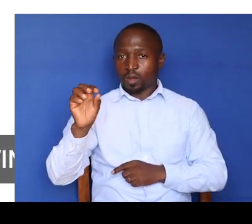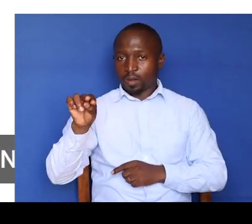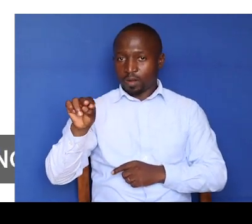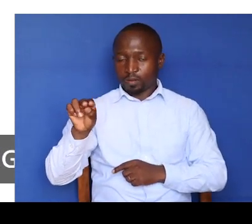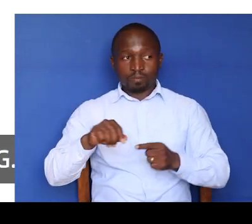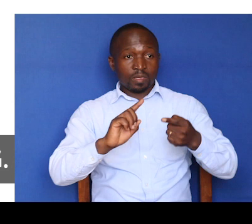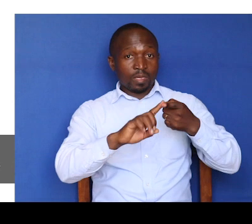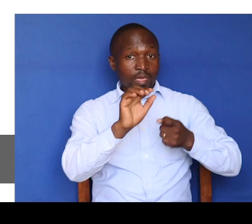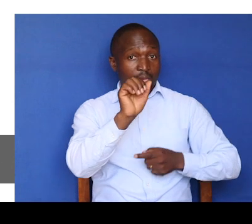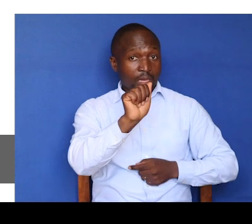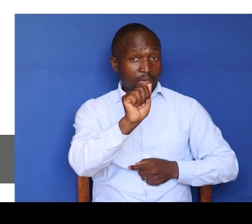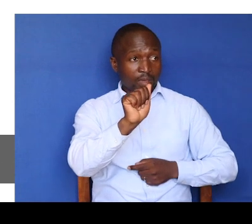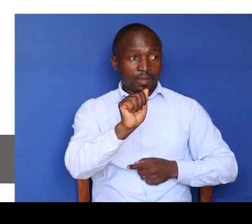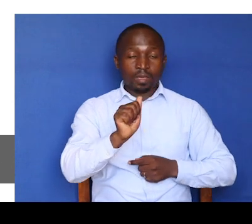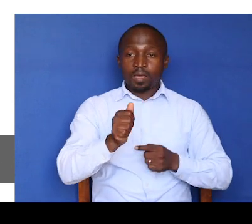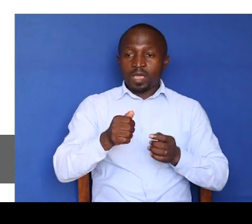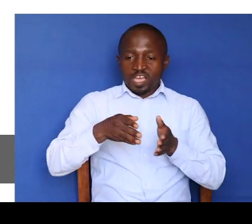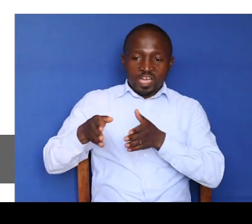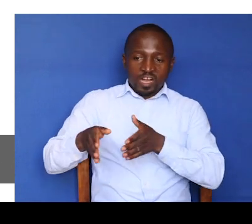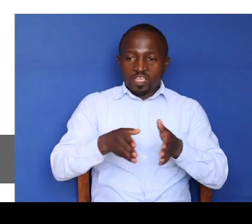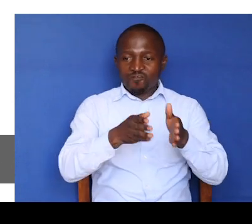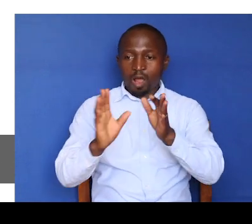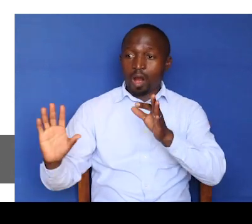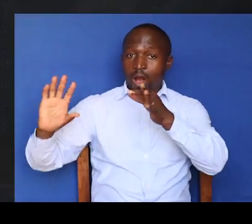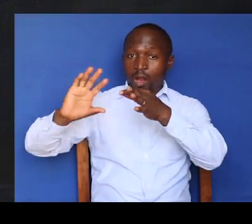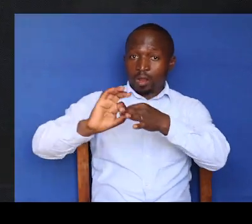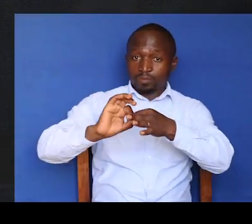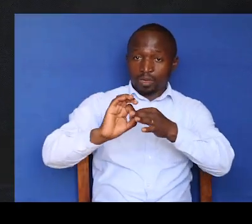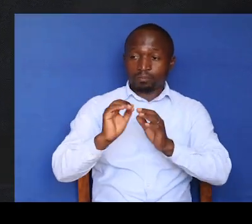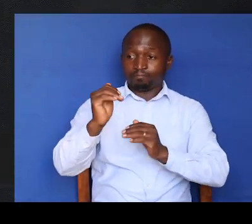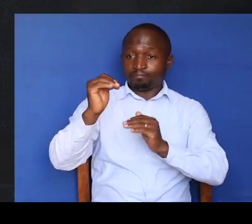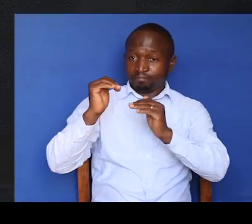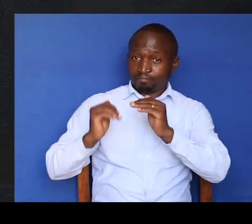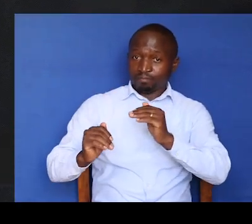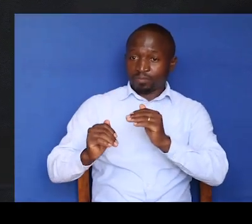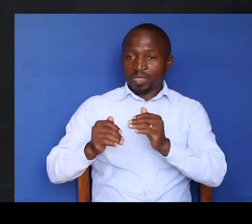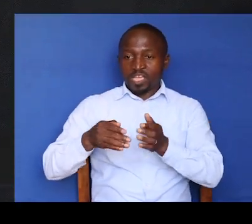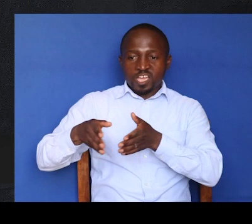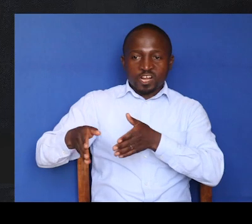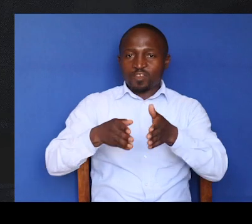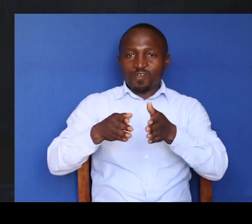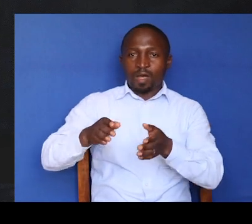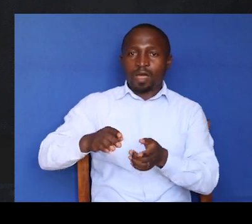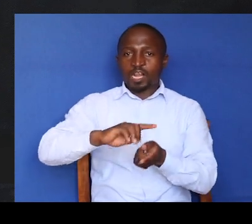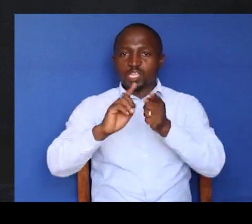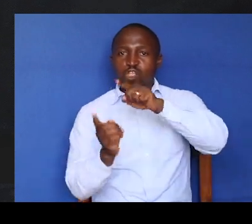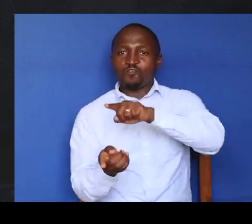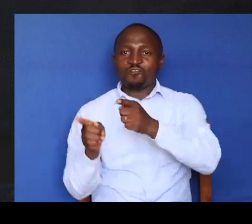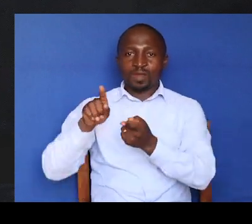capture. B, river rejuvenation. It means we are